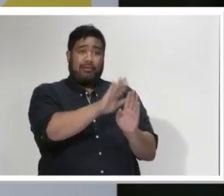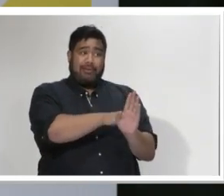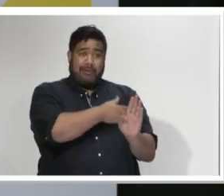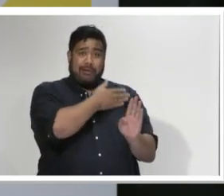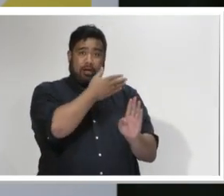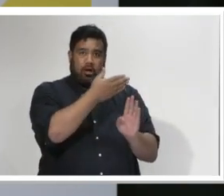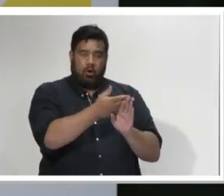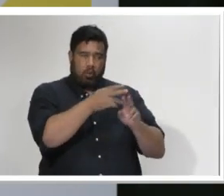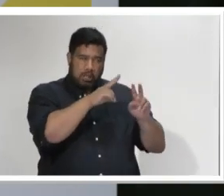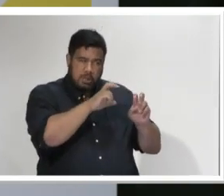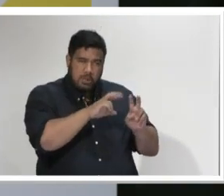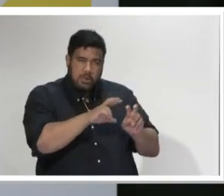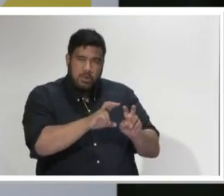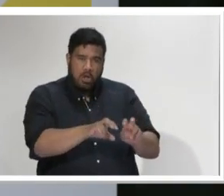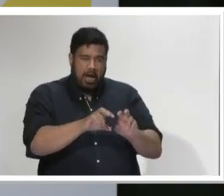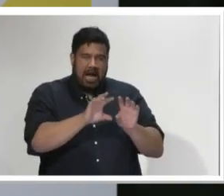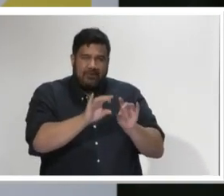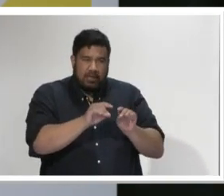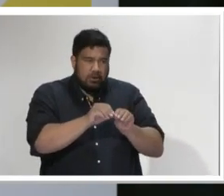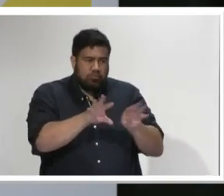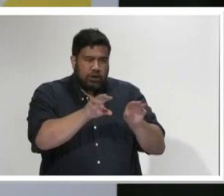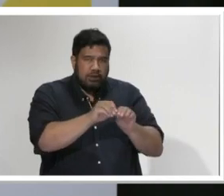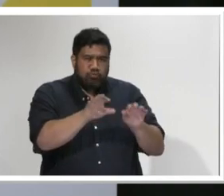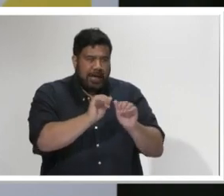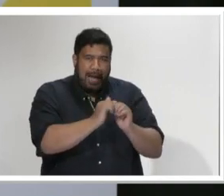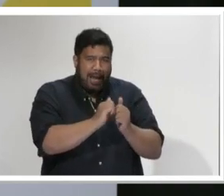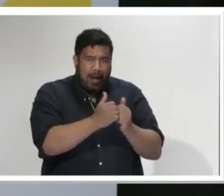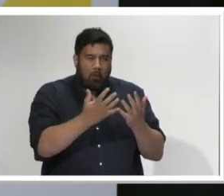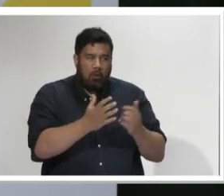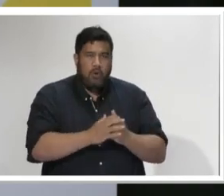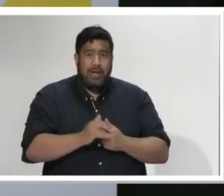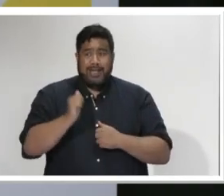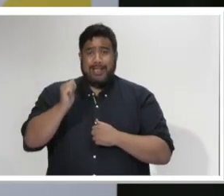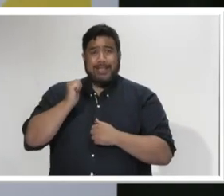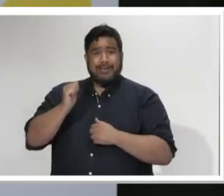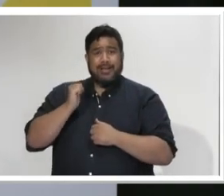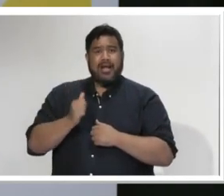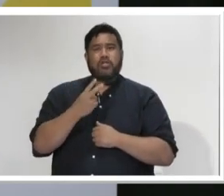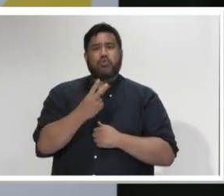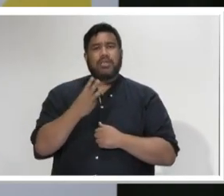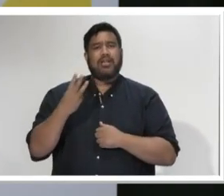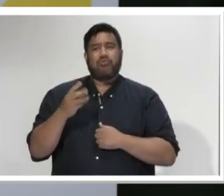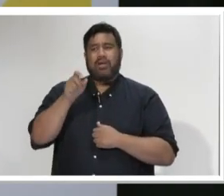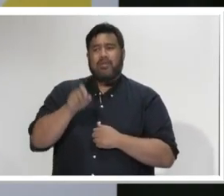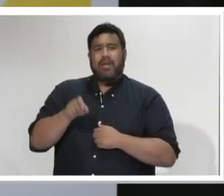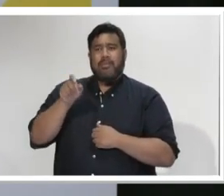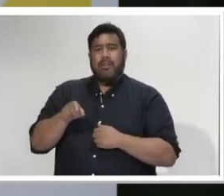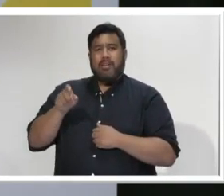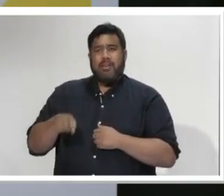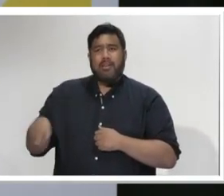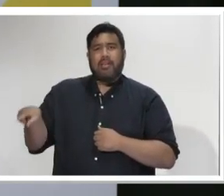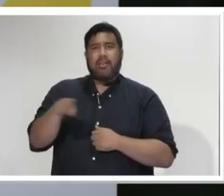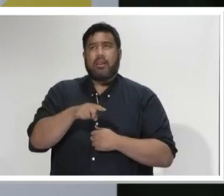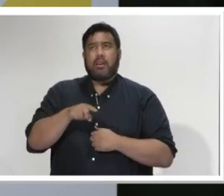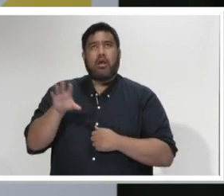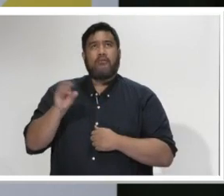the origin of the infection in those cases. So as of yesterday, we had 23 cases since the 24th